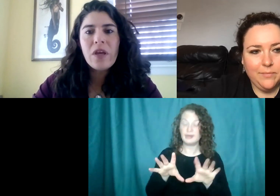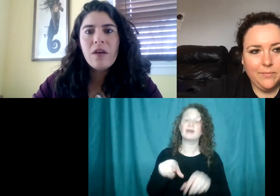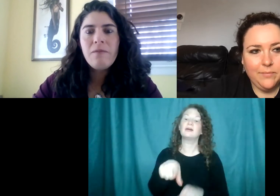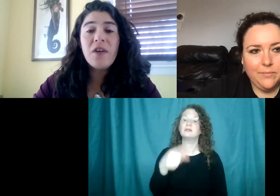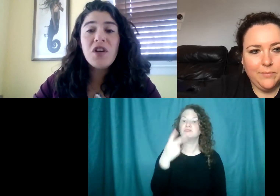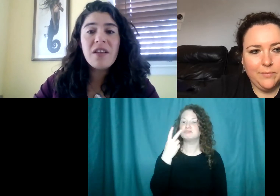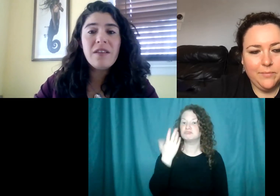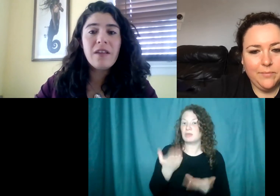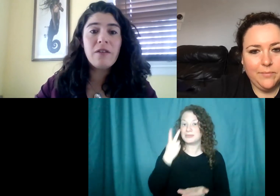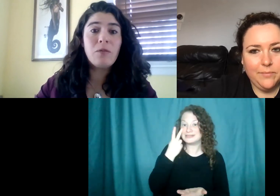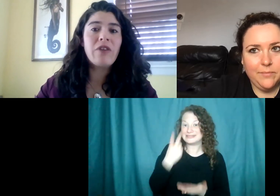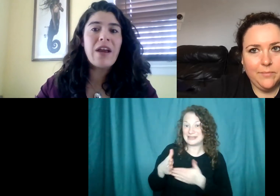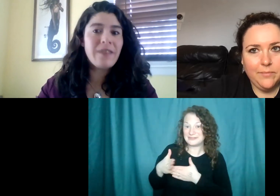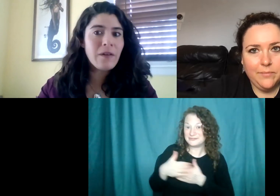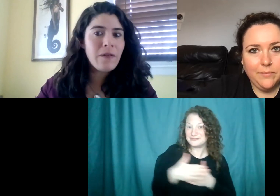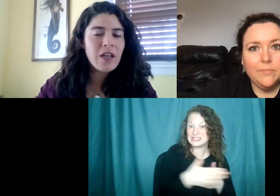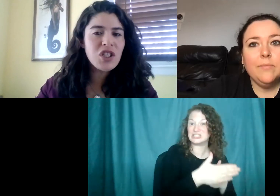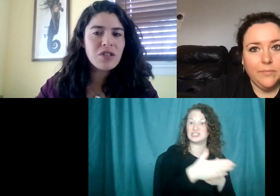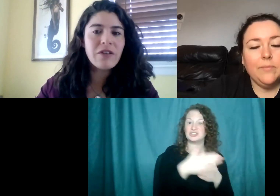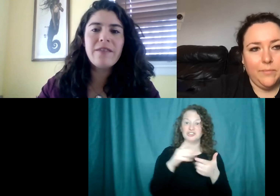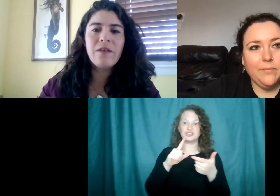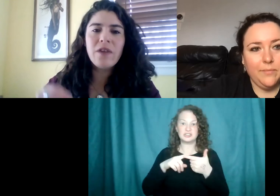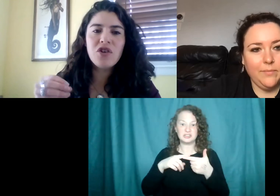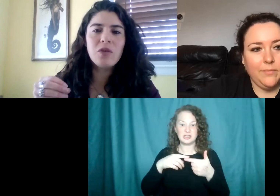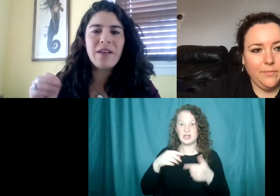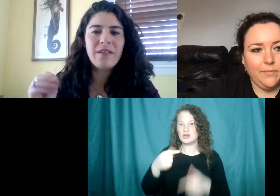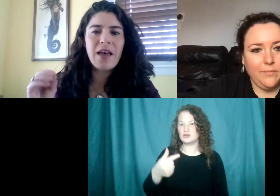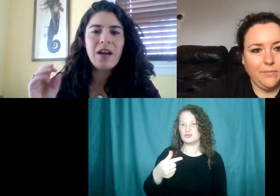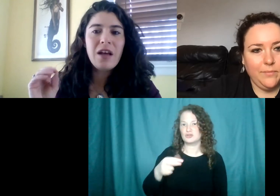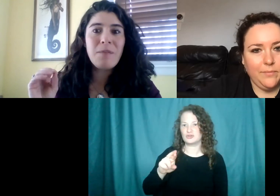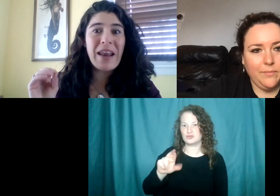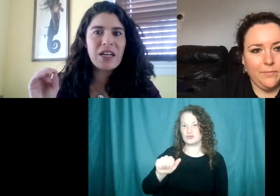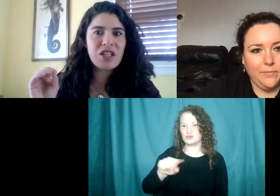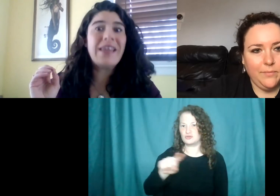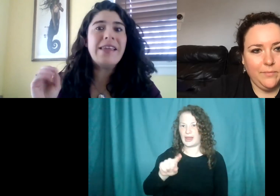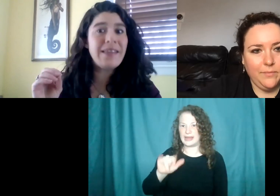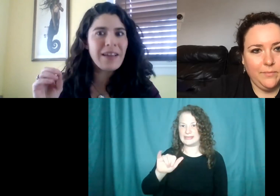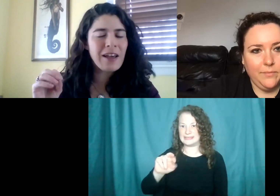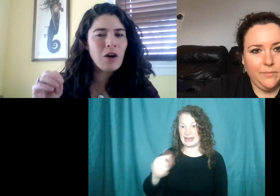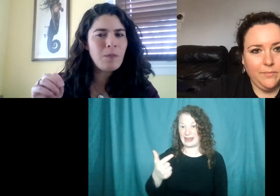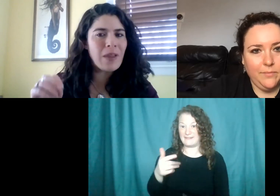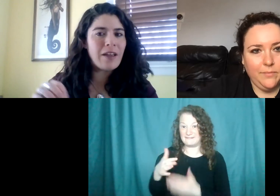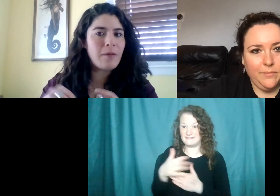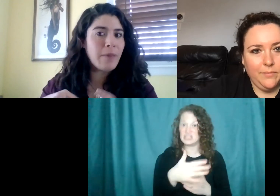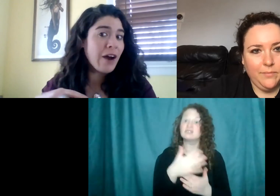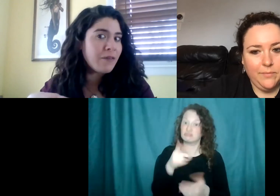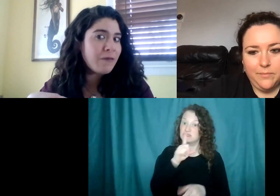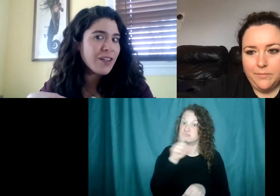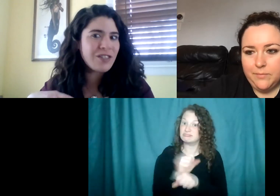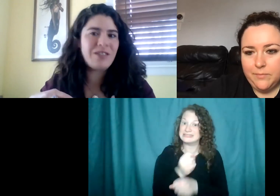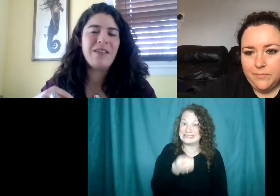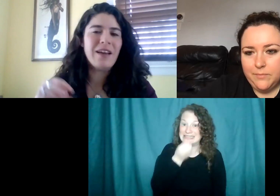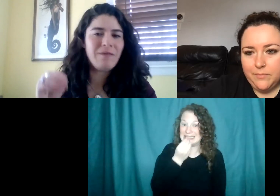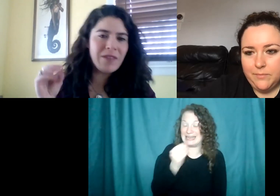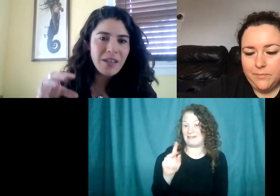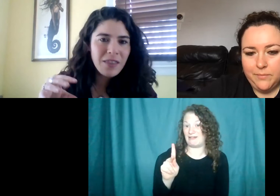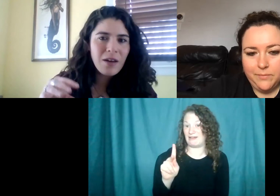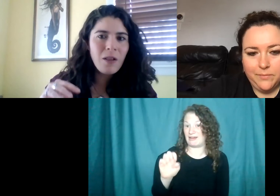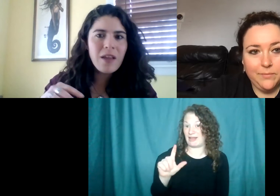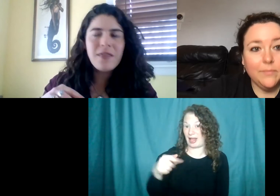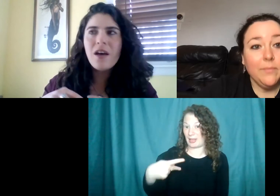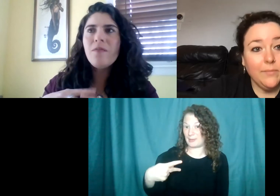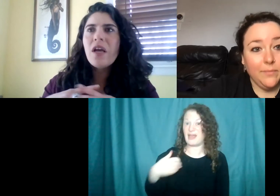some fishes and some grazing fish. Grazing fish are ones that might actually eat the kelp, like parrotfish that have